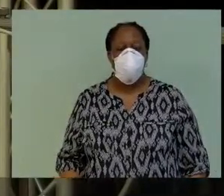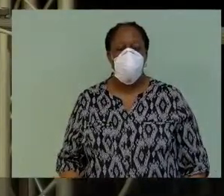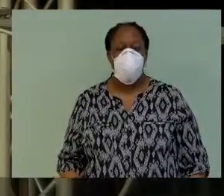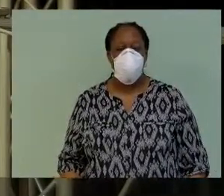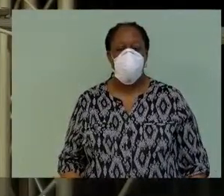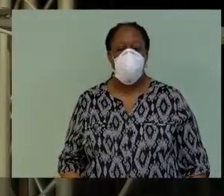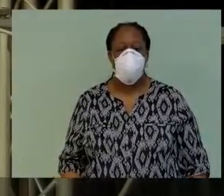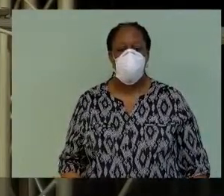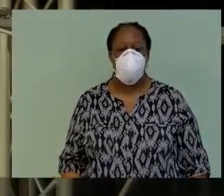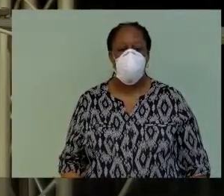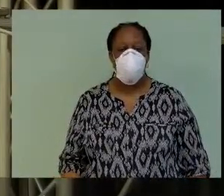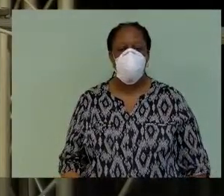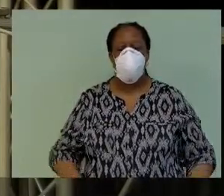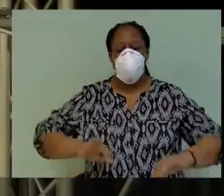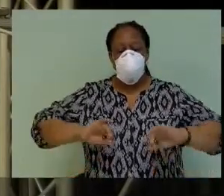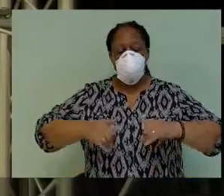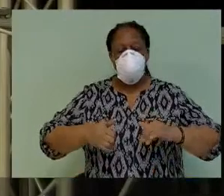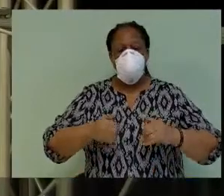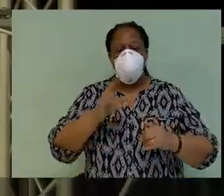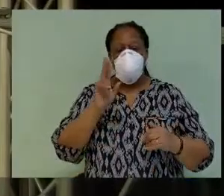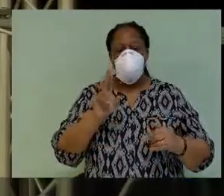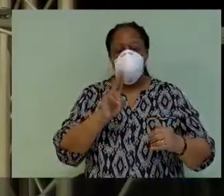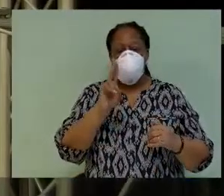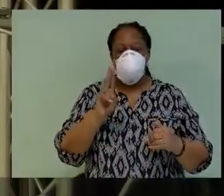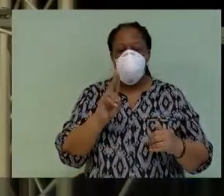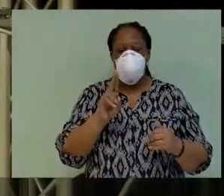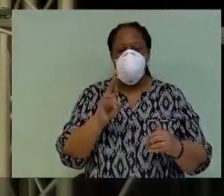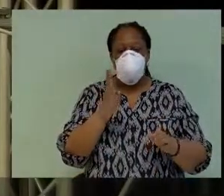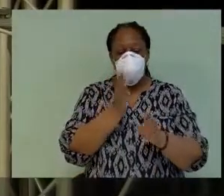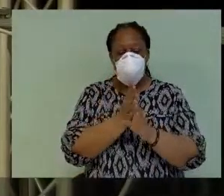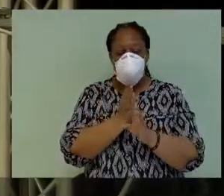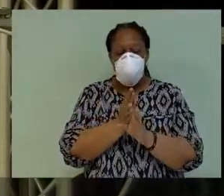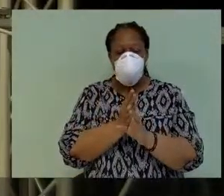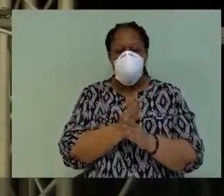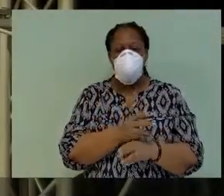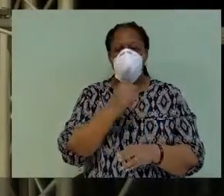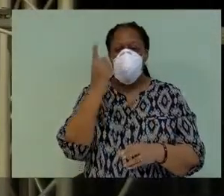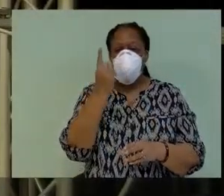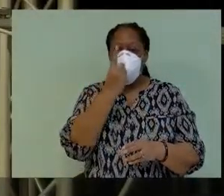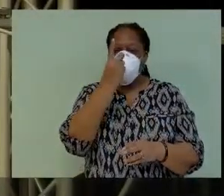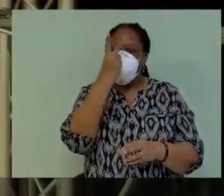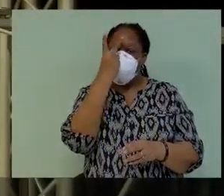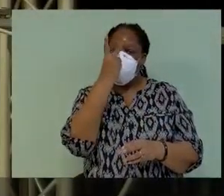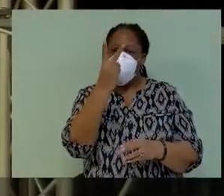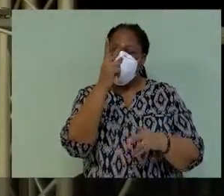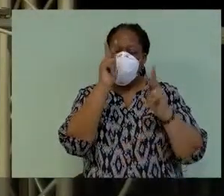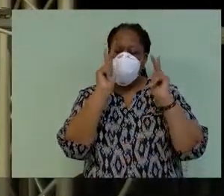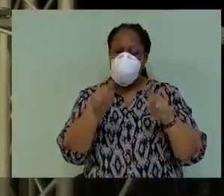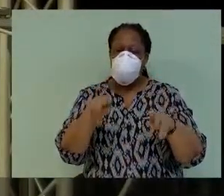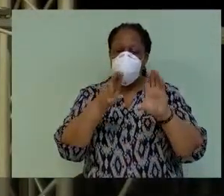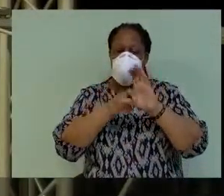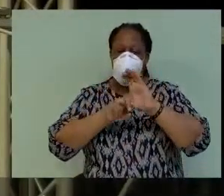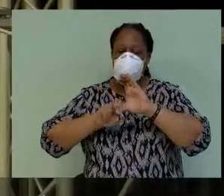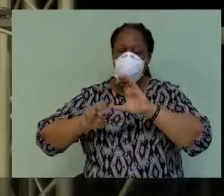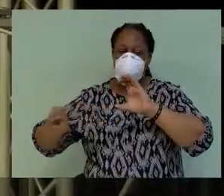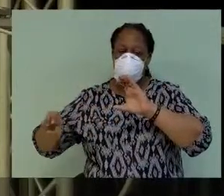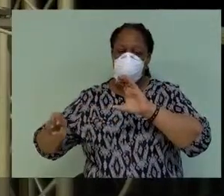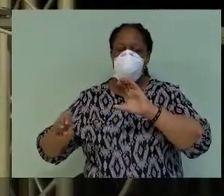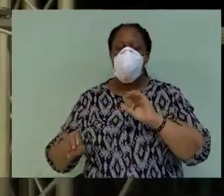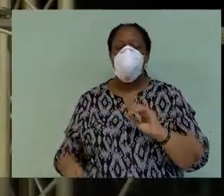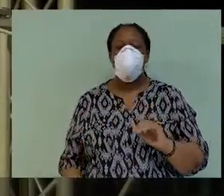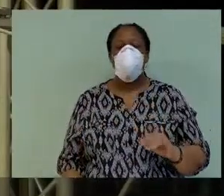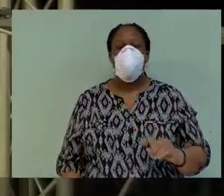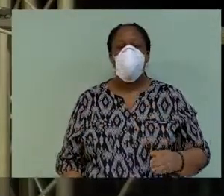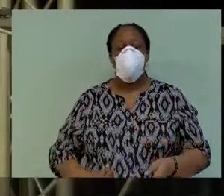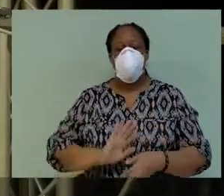omnibuses. There shall be no more than 2 passengers per row of seating. All